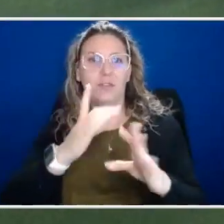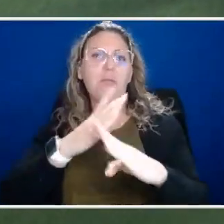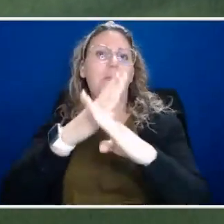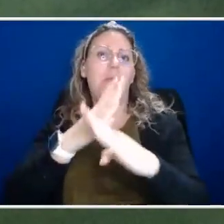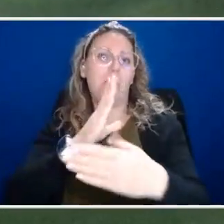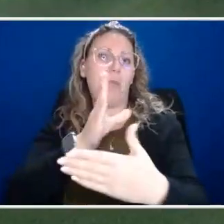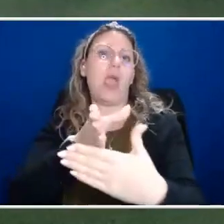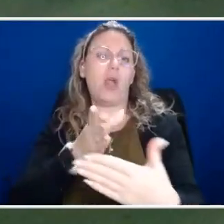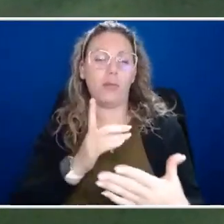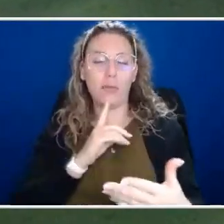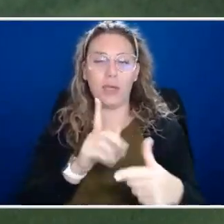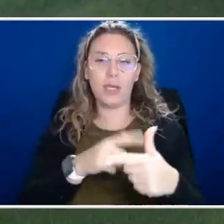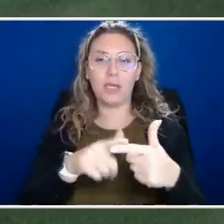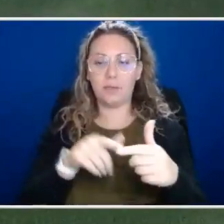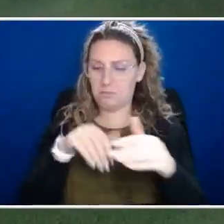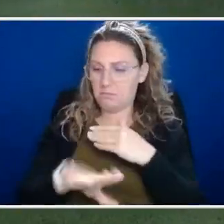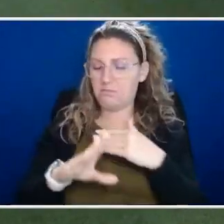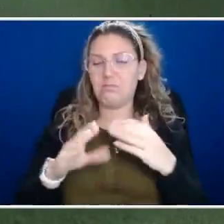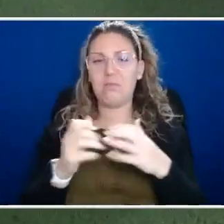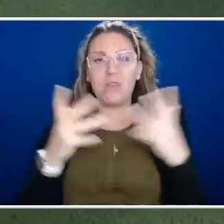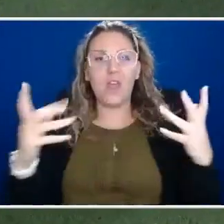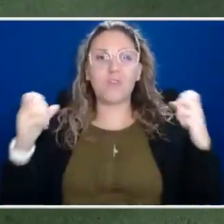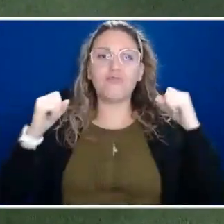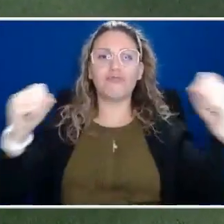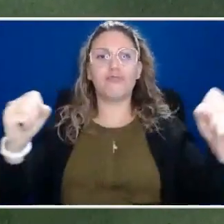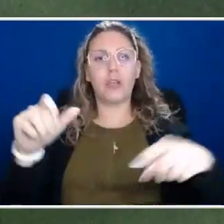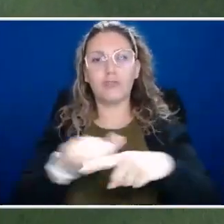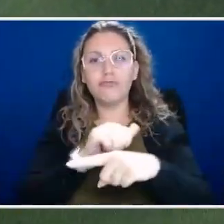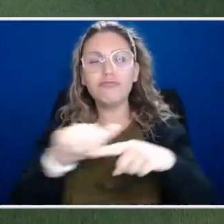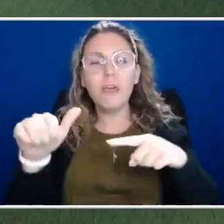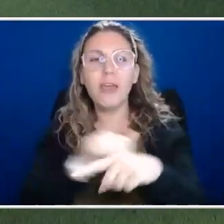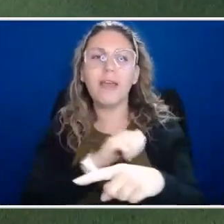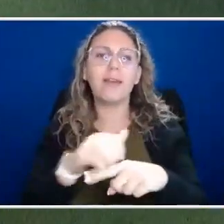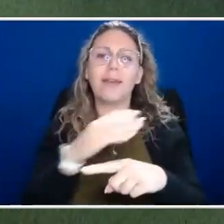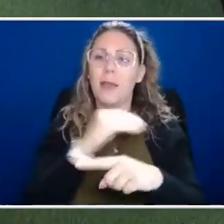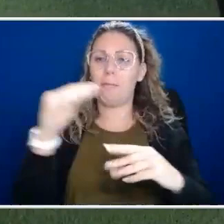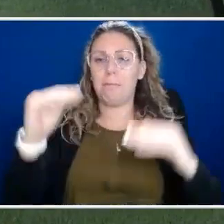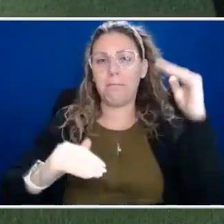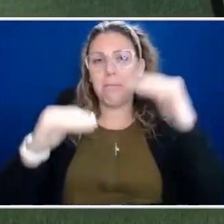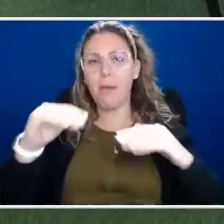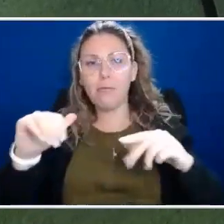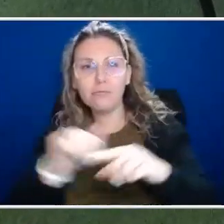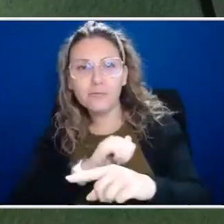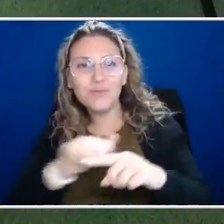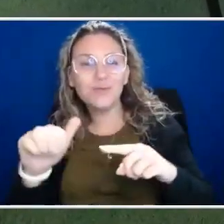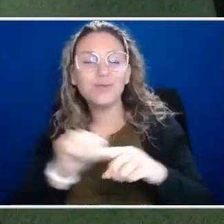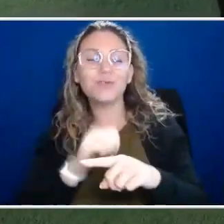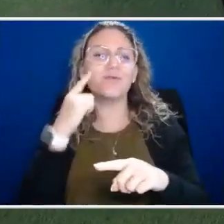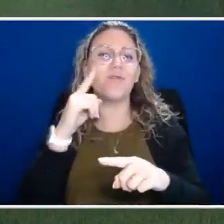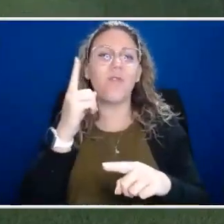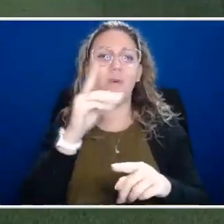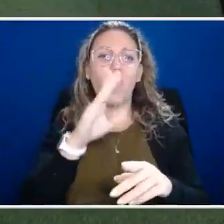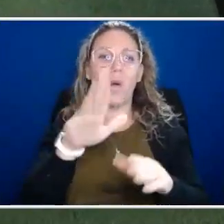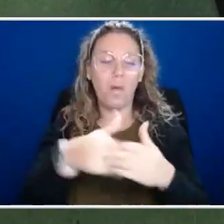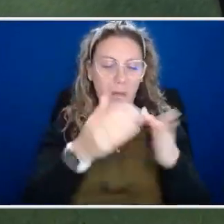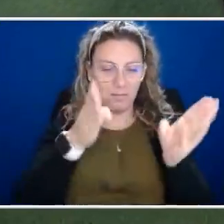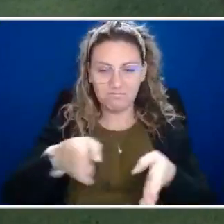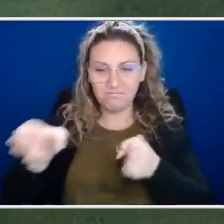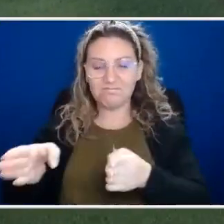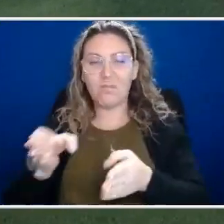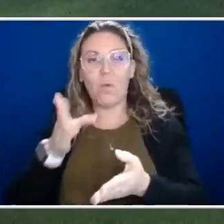lot of strength training, a lot of balance training with those individuals, and hopefully improve their physical and mental state just a little